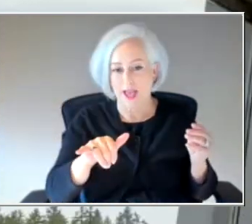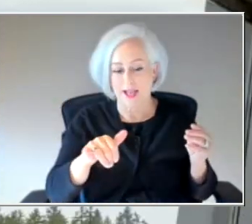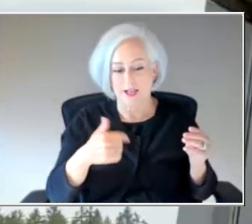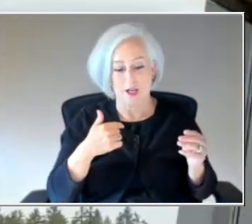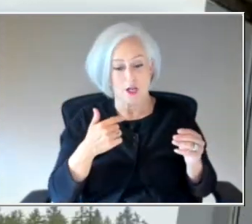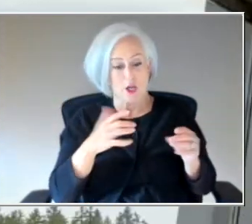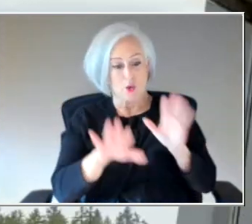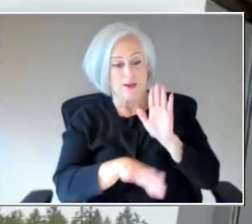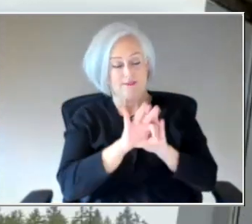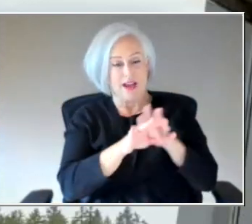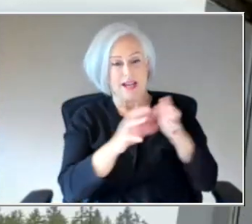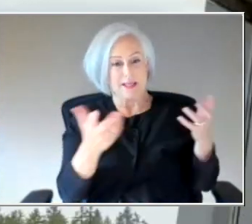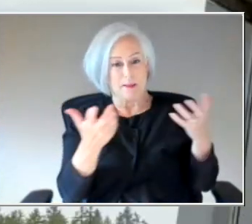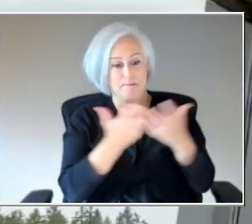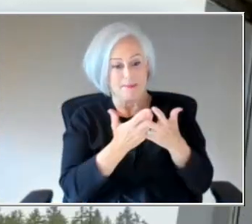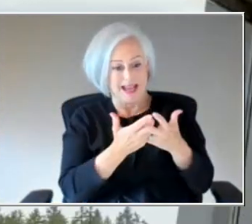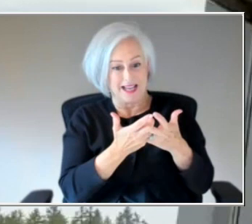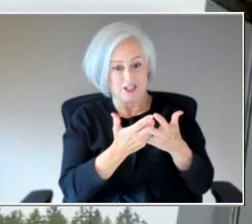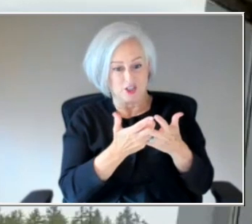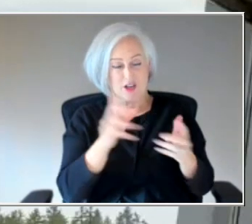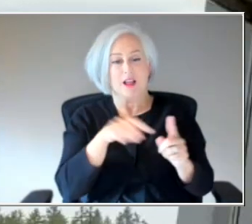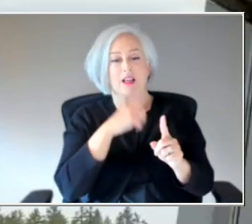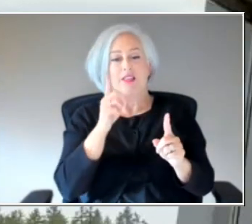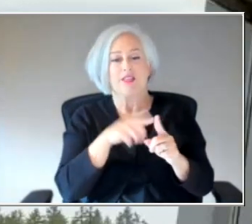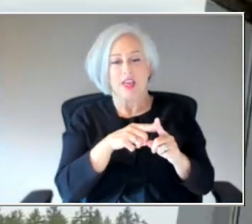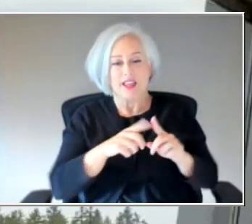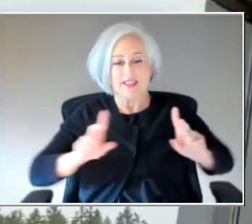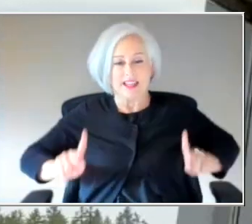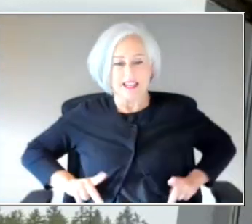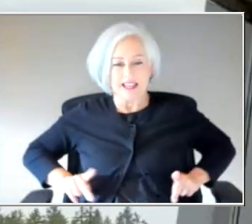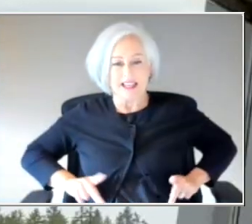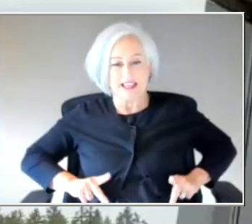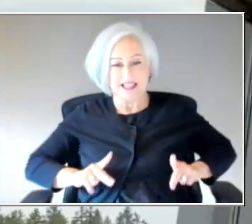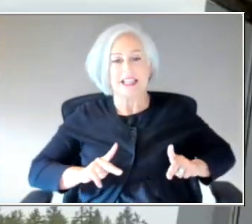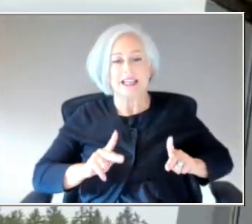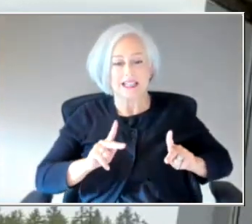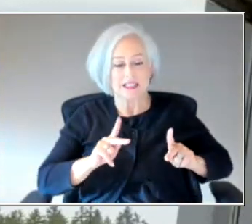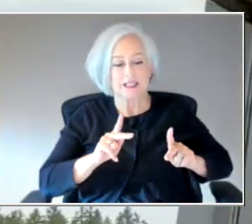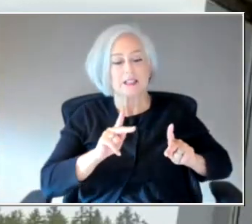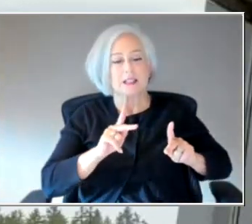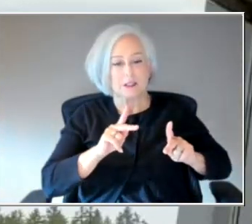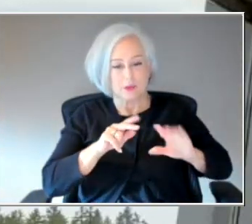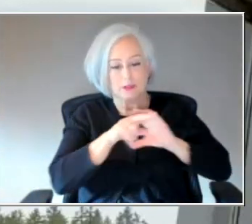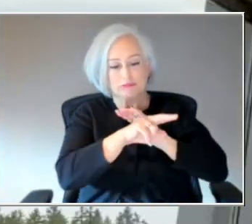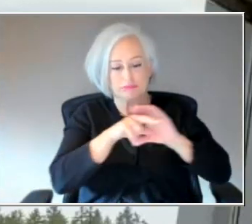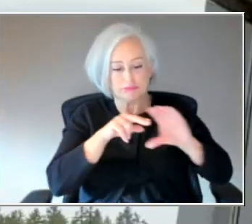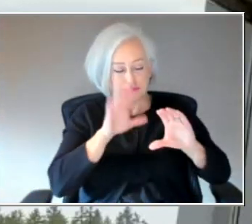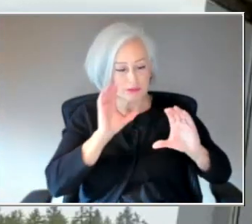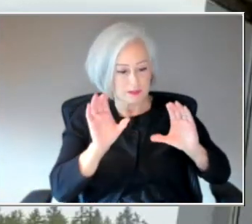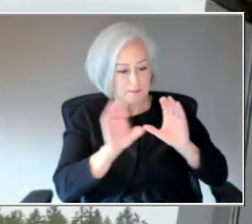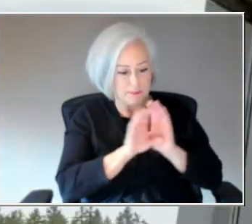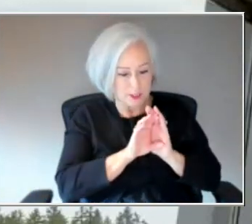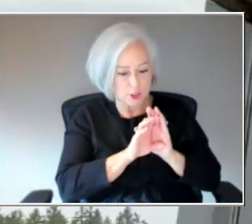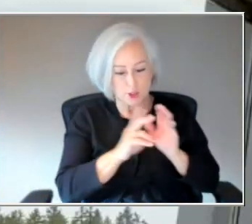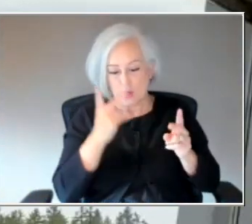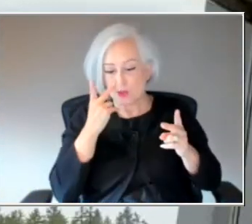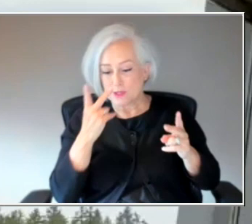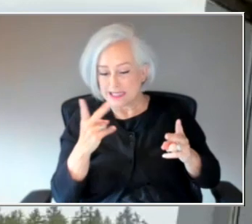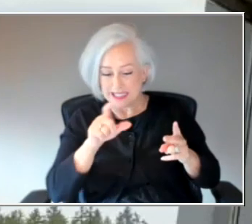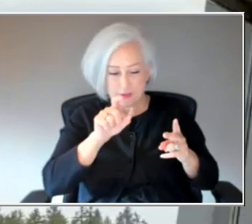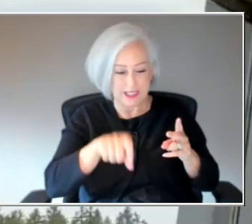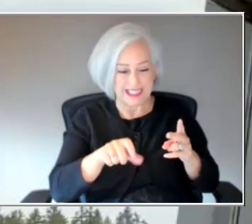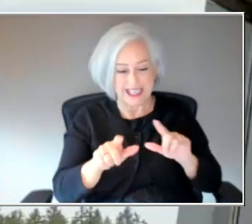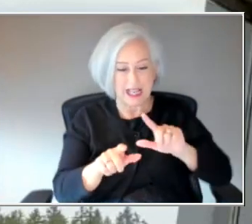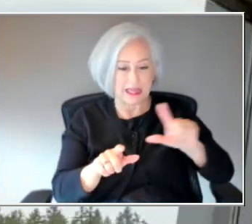then we get some imaging of the kidneys to check the artery and the veins, see what side you can take, the left or the right side, but also the size